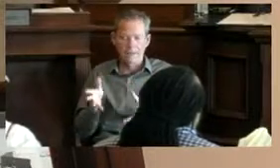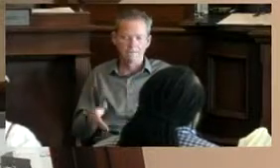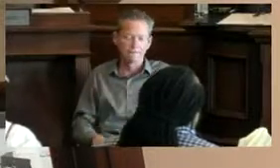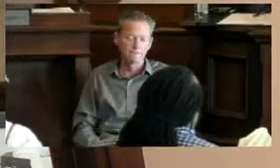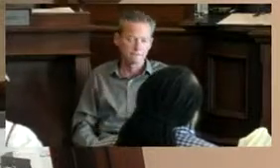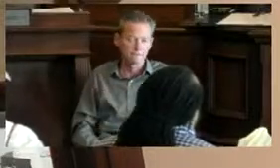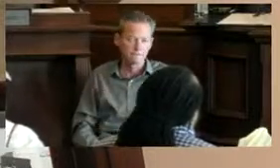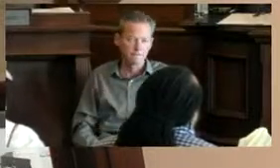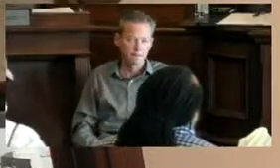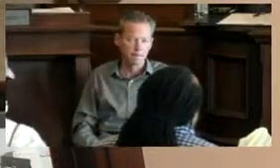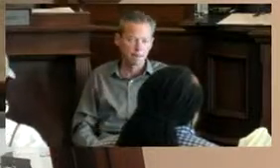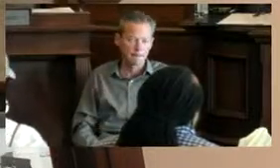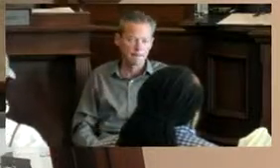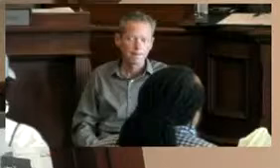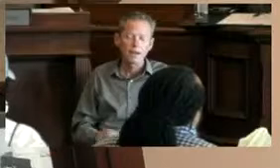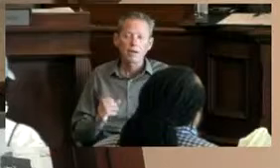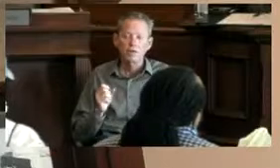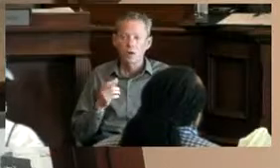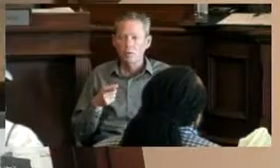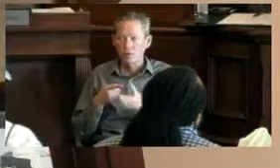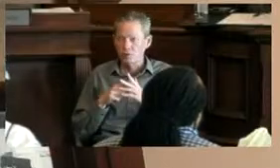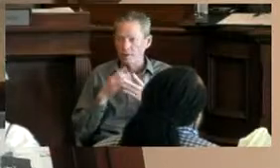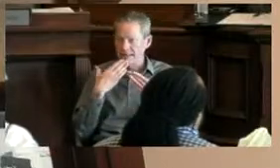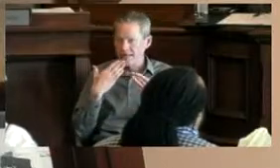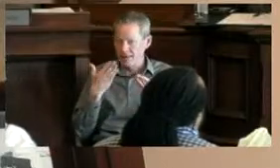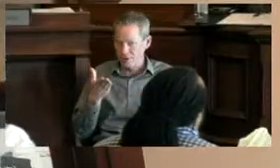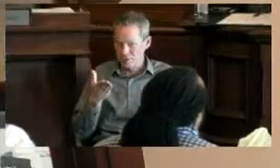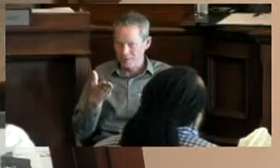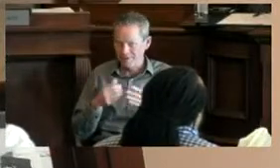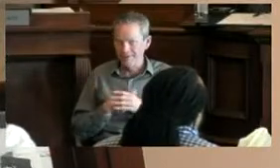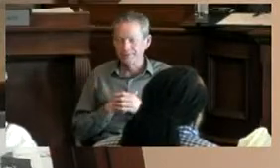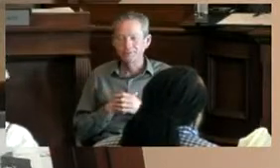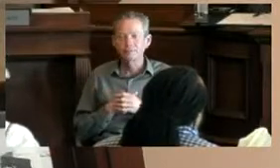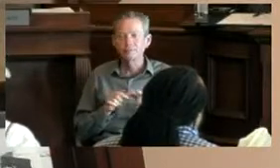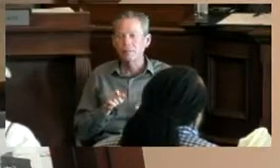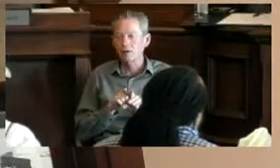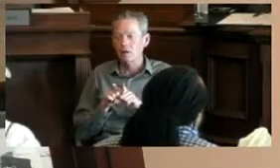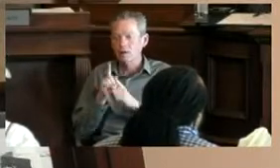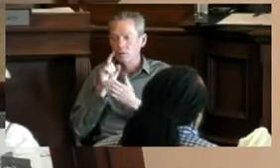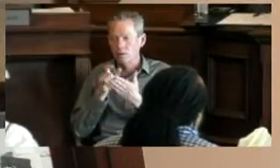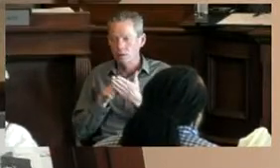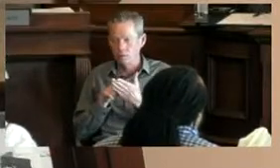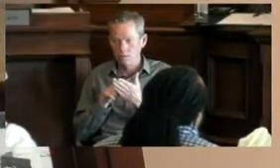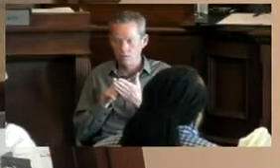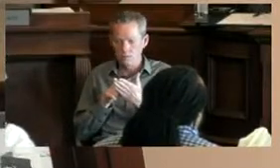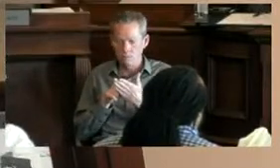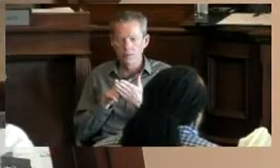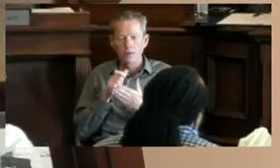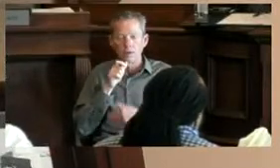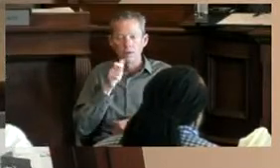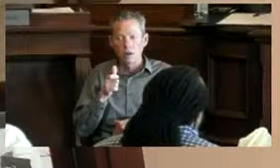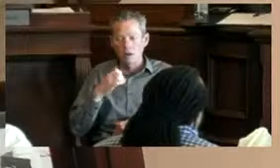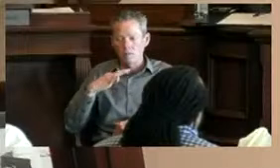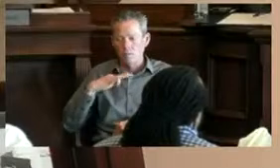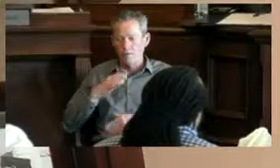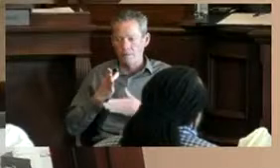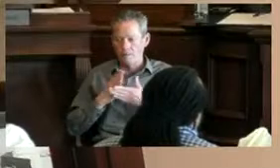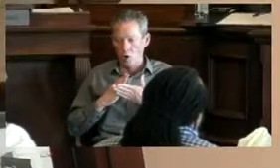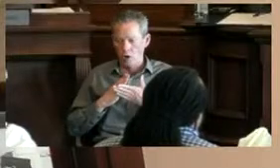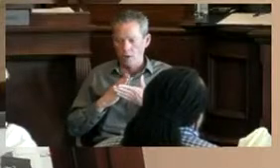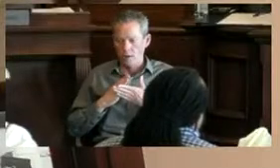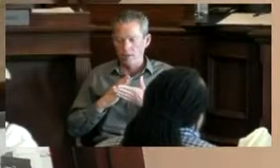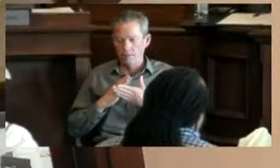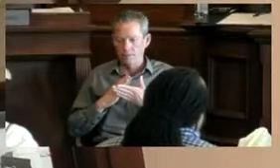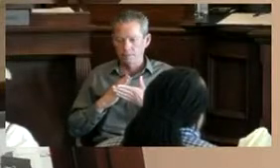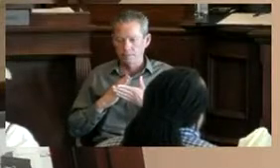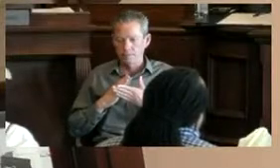behind. So I want to start there and also acknowledge that, you know, the nonprofit component of this